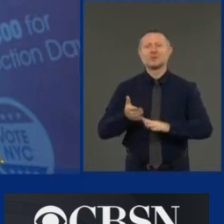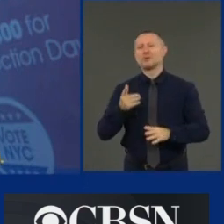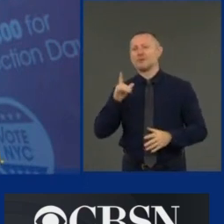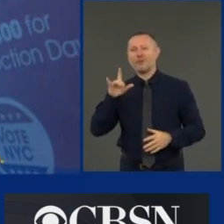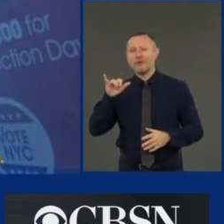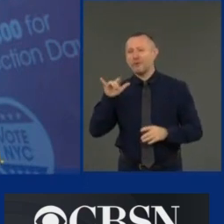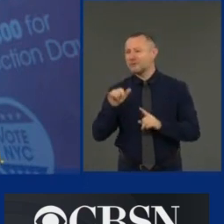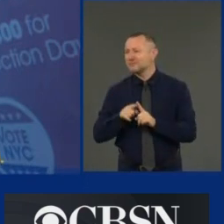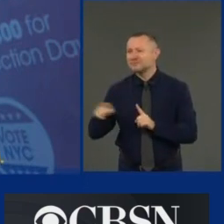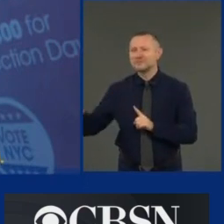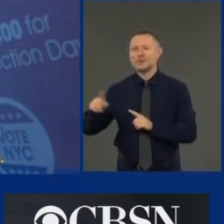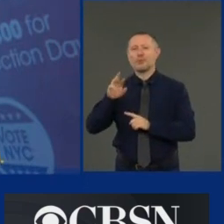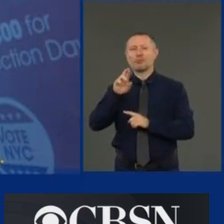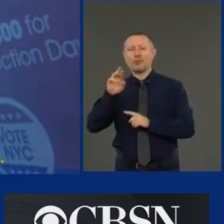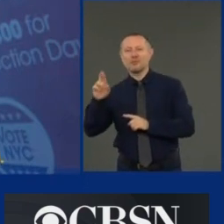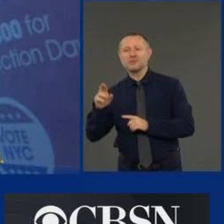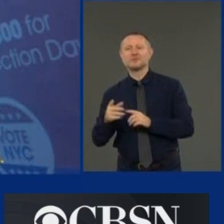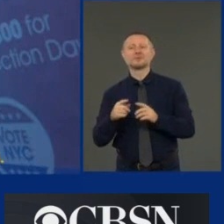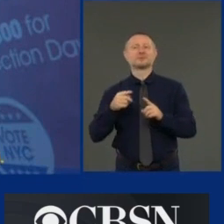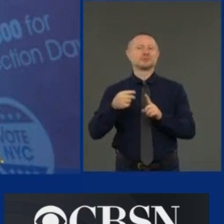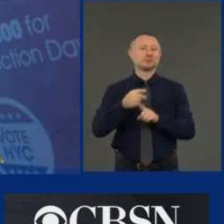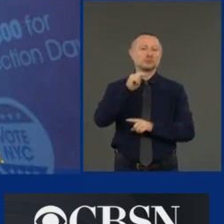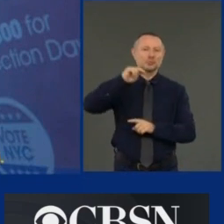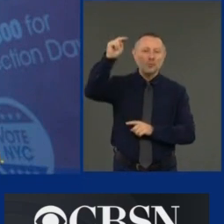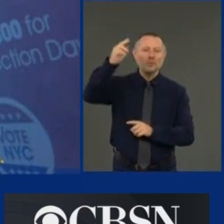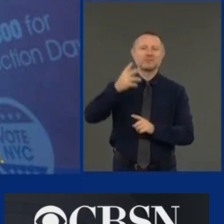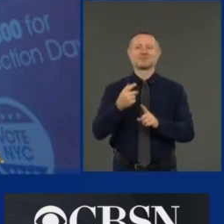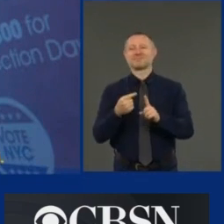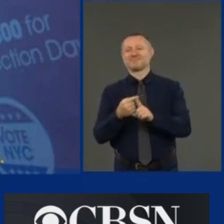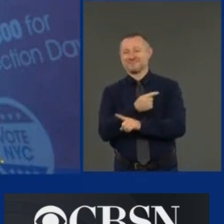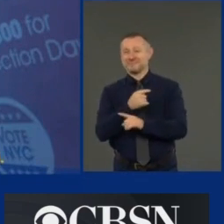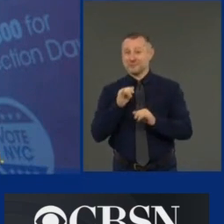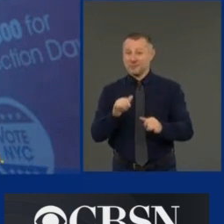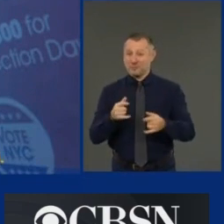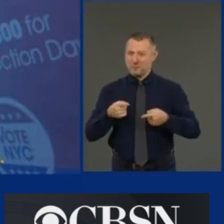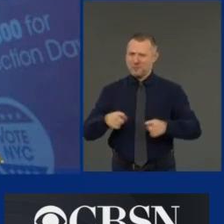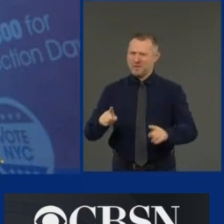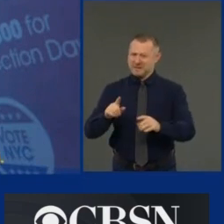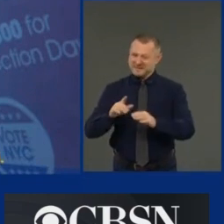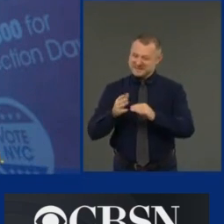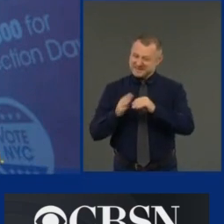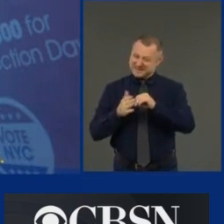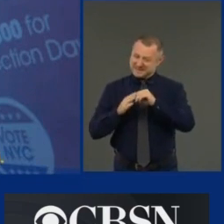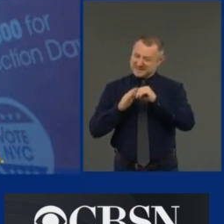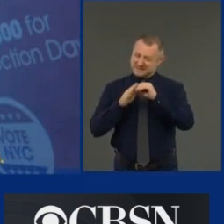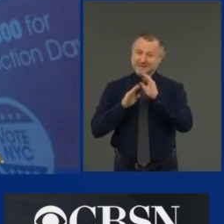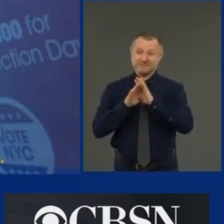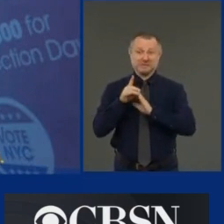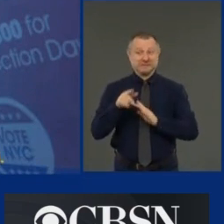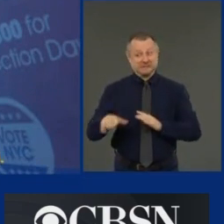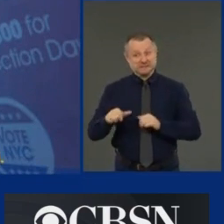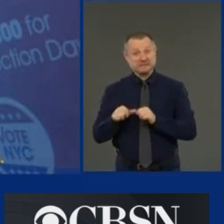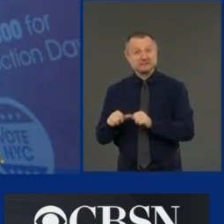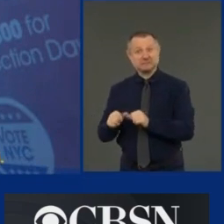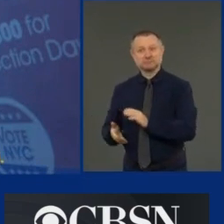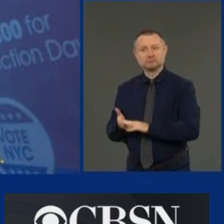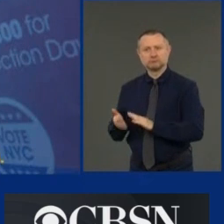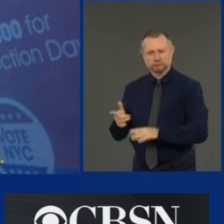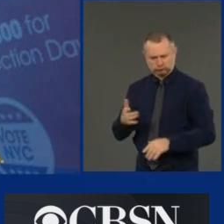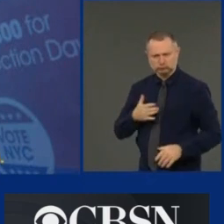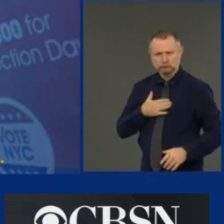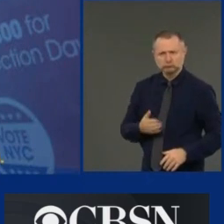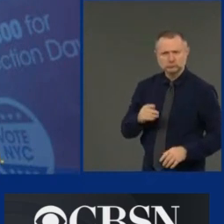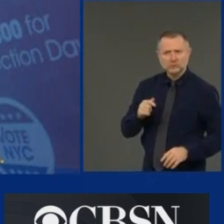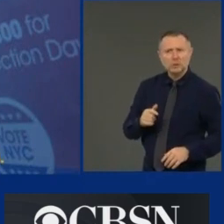through COVID, all through the toughest times of COVID. And they did that, the MTA. We then had to find